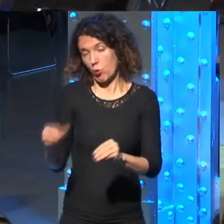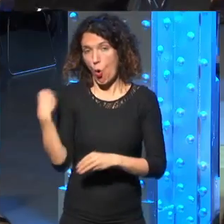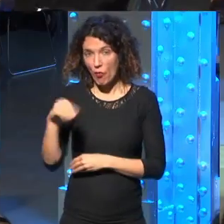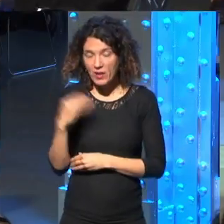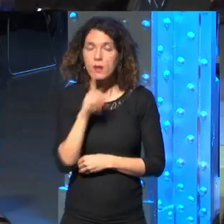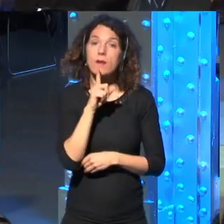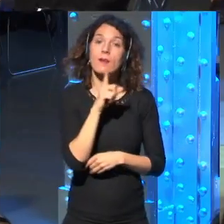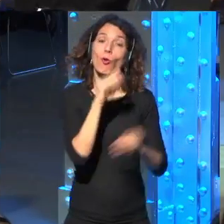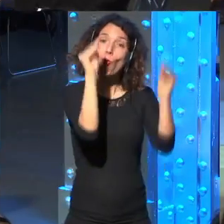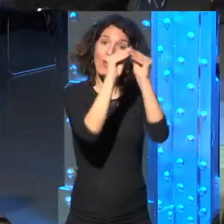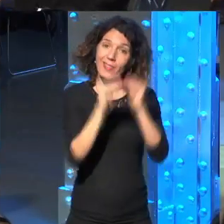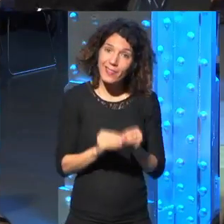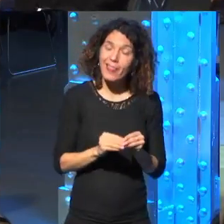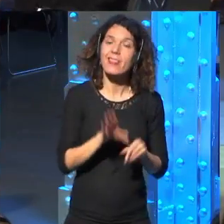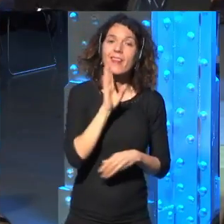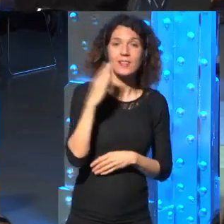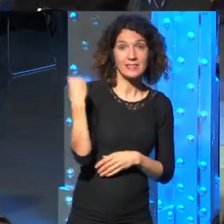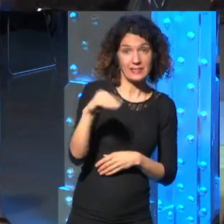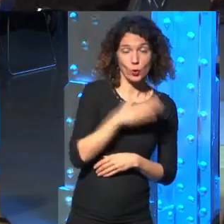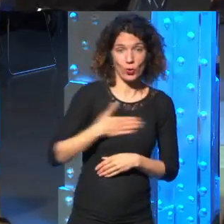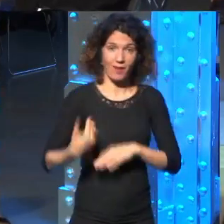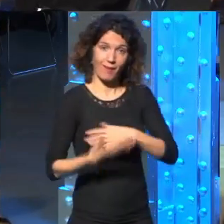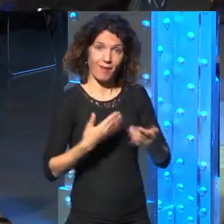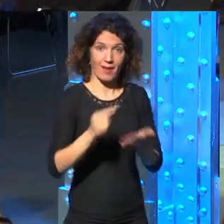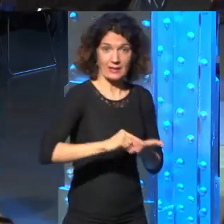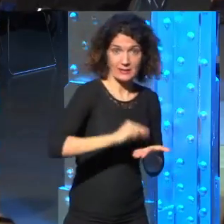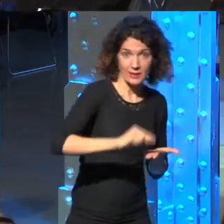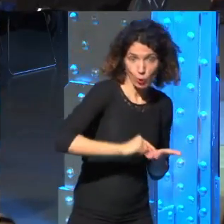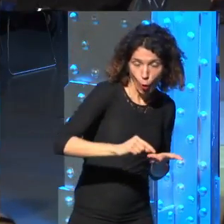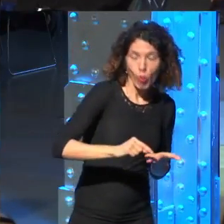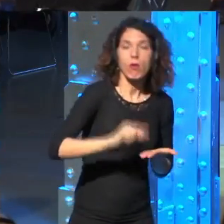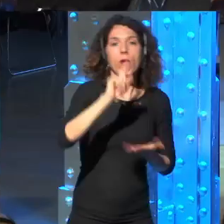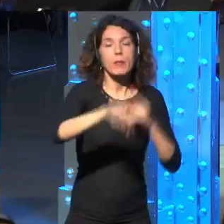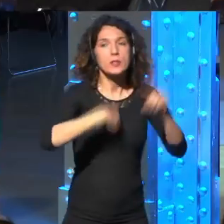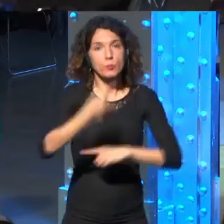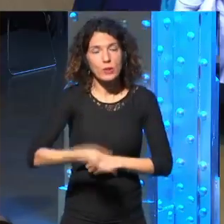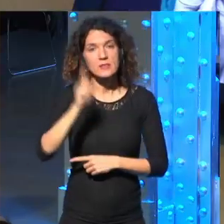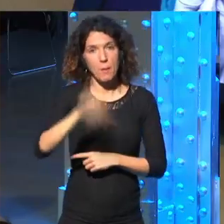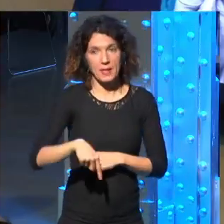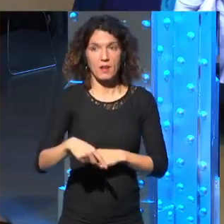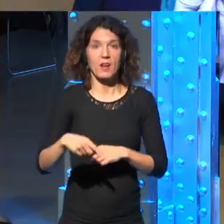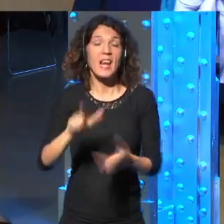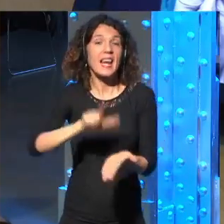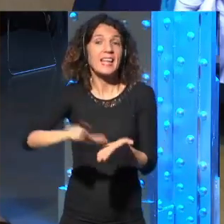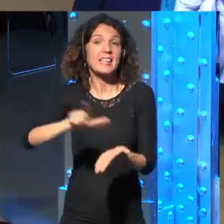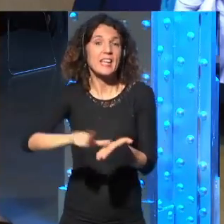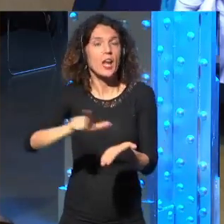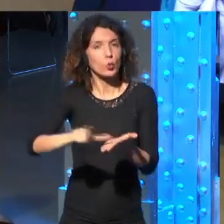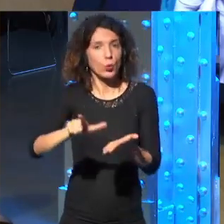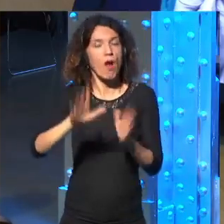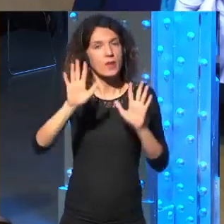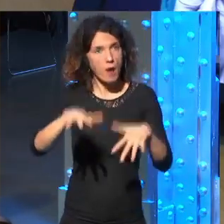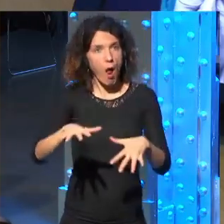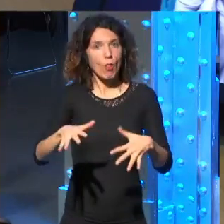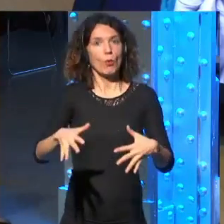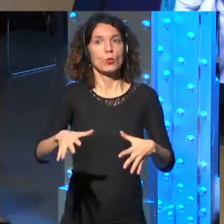coincidence, the boy wants to be a writer, then the literature comes to him, makes